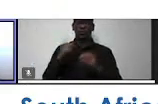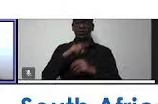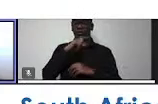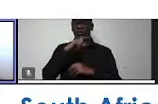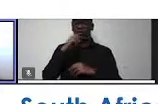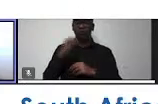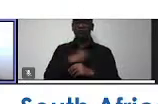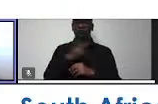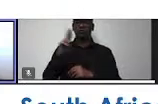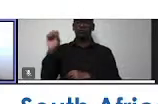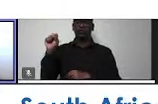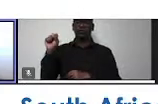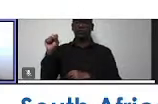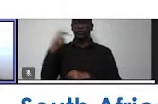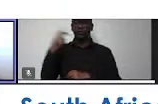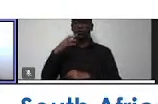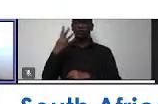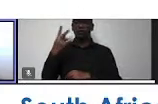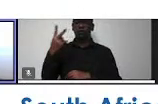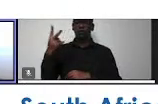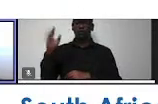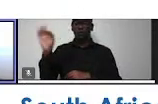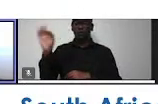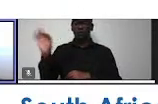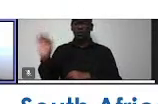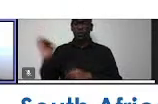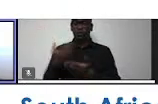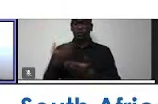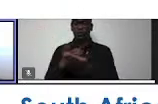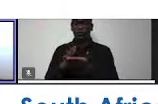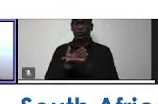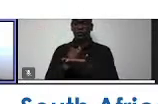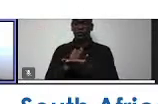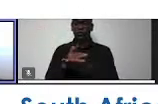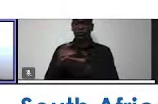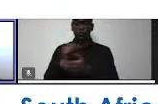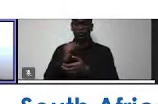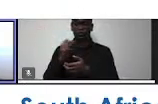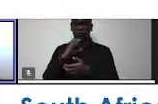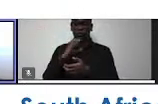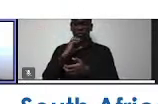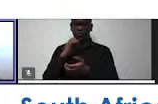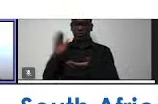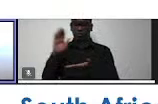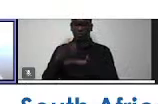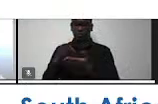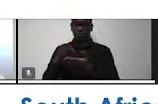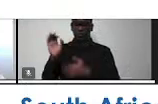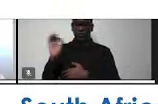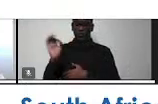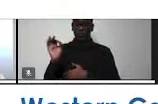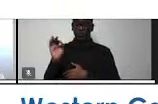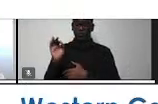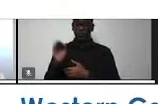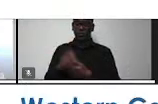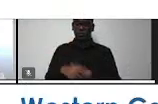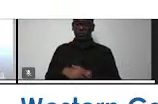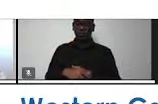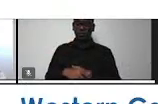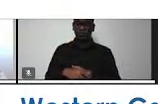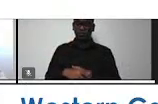US, because 42% as a share is not actually a small percentage.